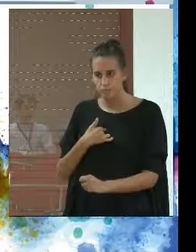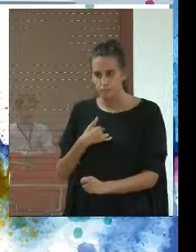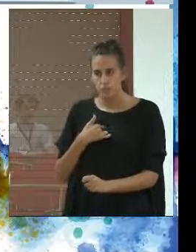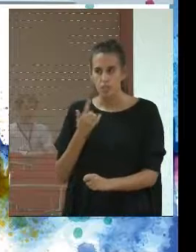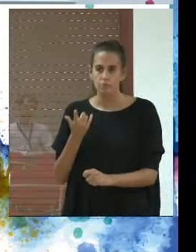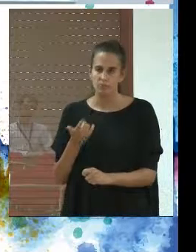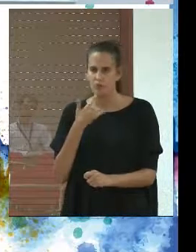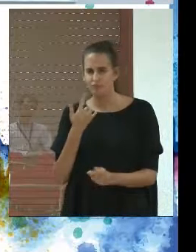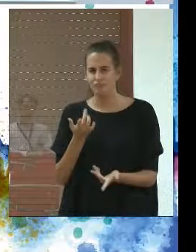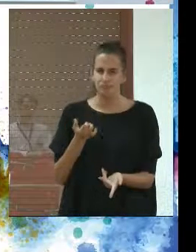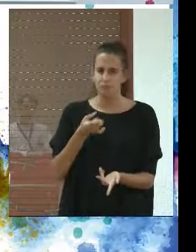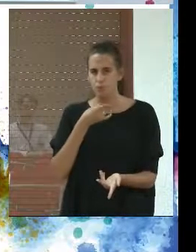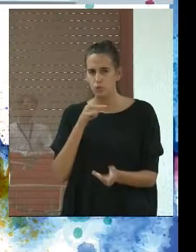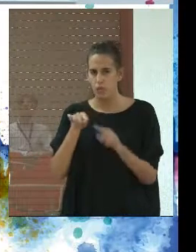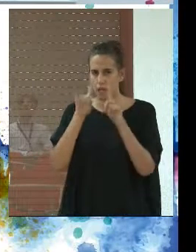final user.